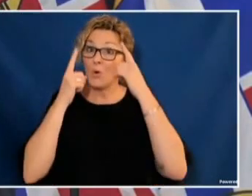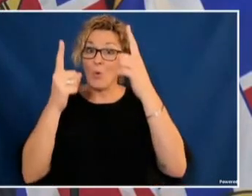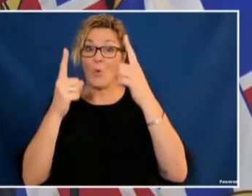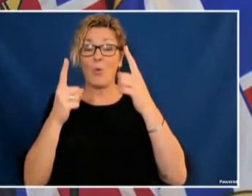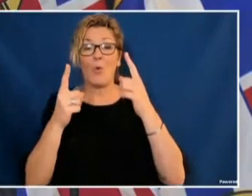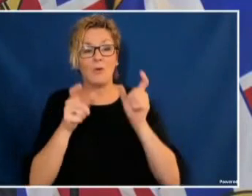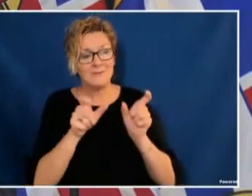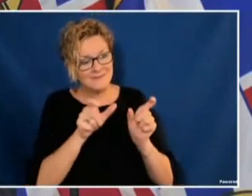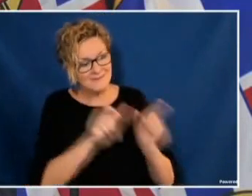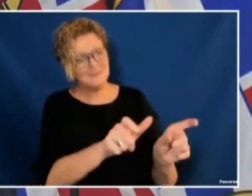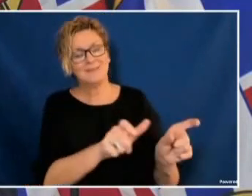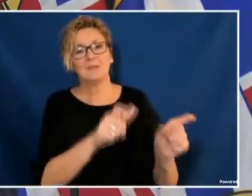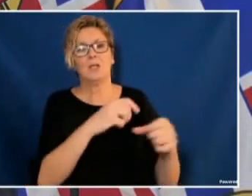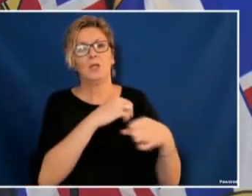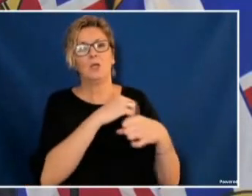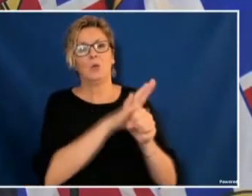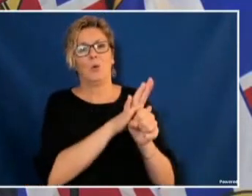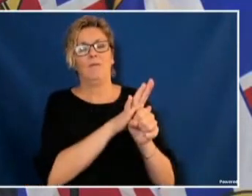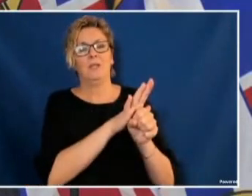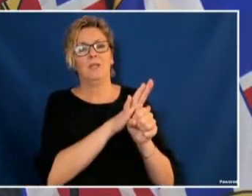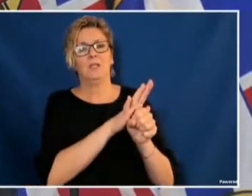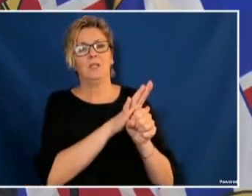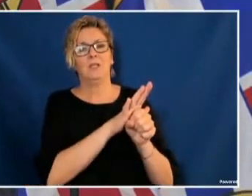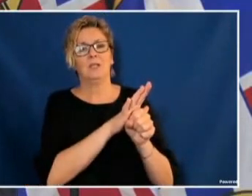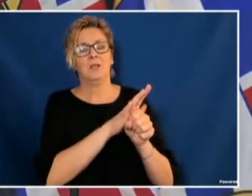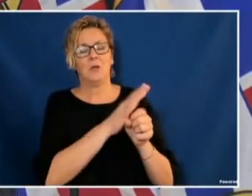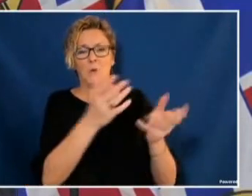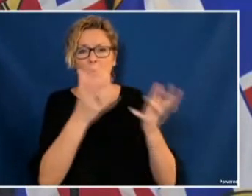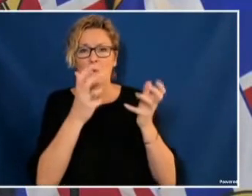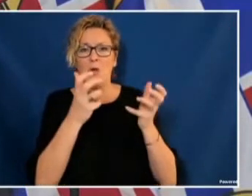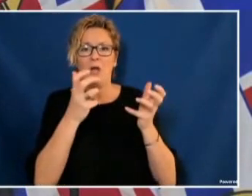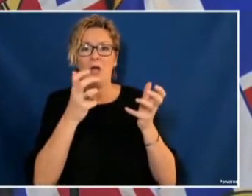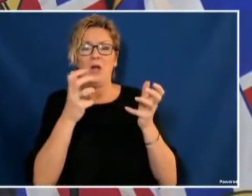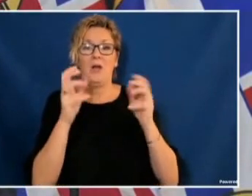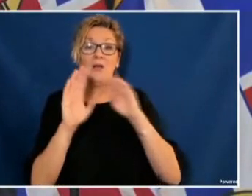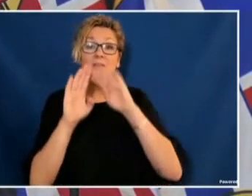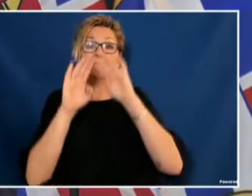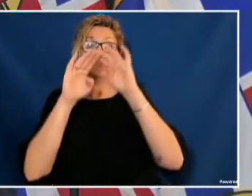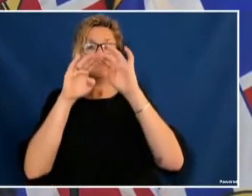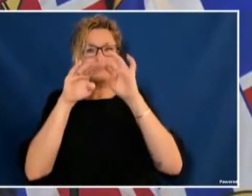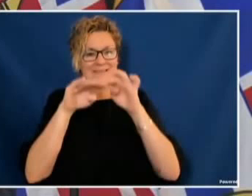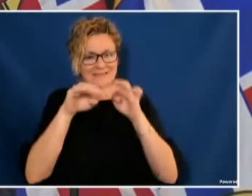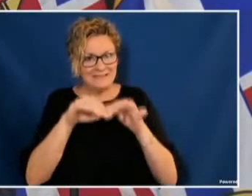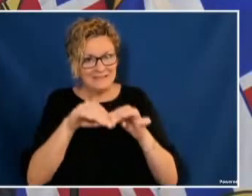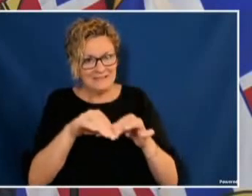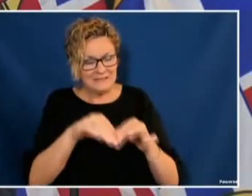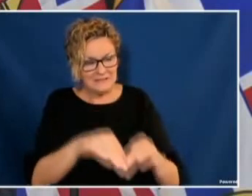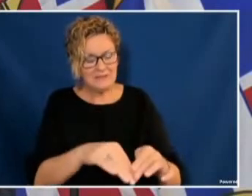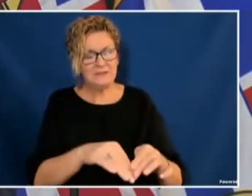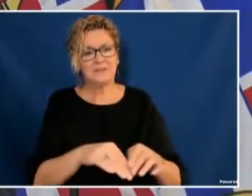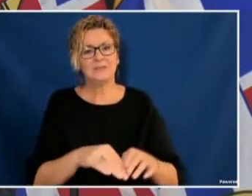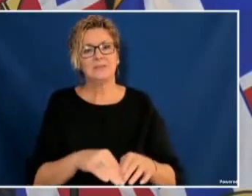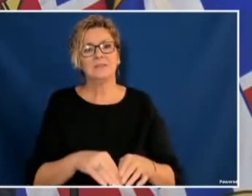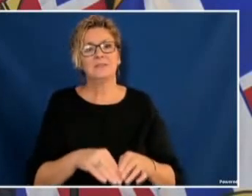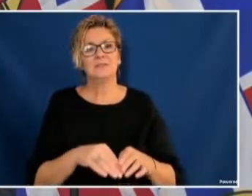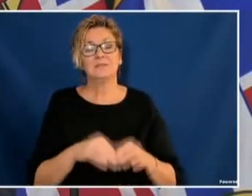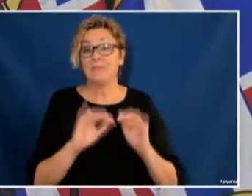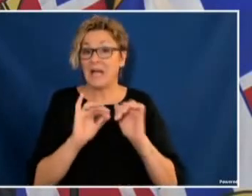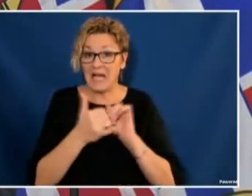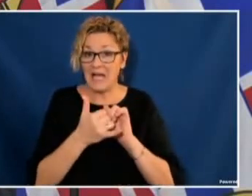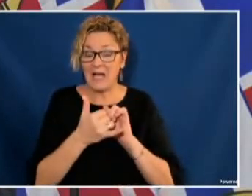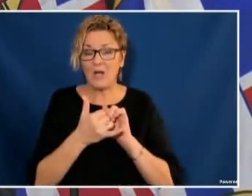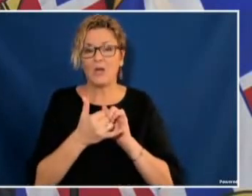our hearts go out to everyone. We are thinking of you. We grieve with you today. I wanted to note